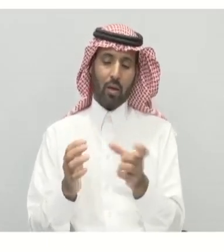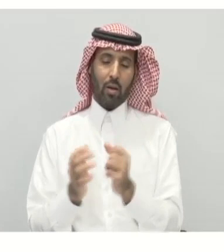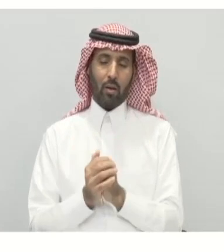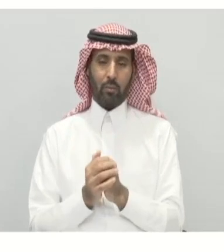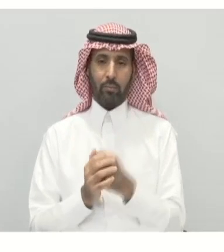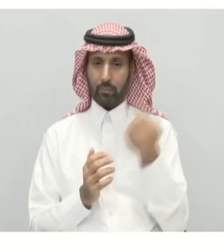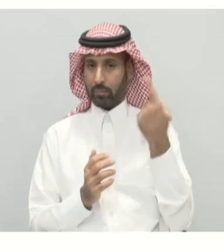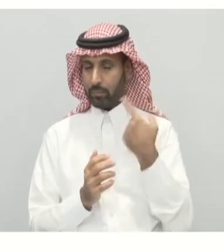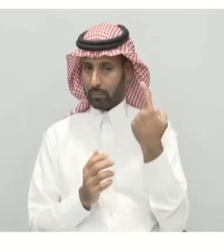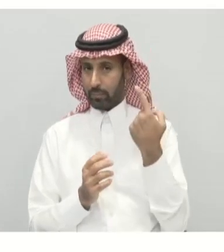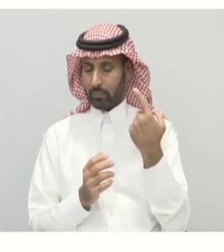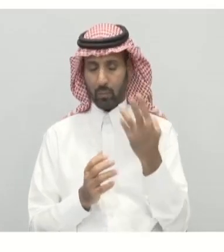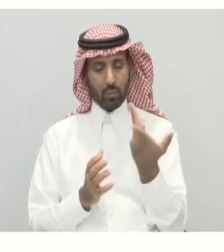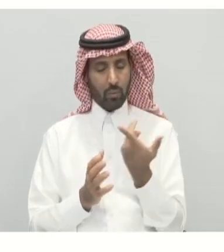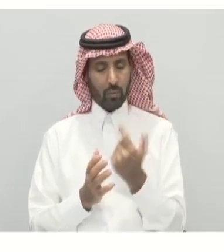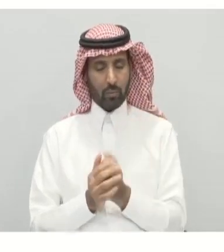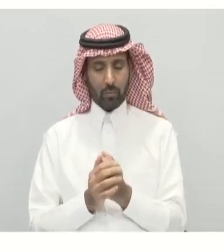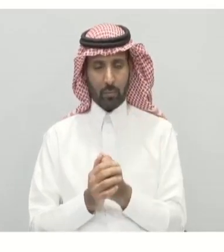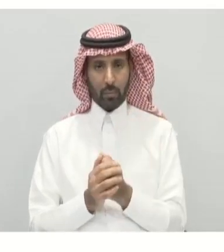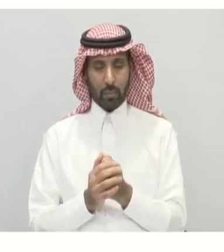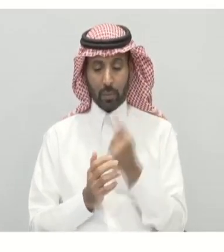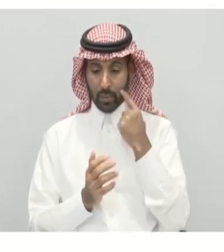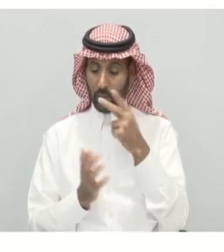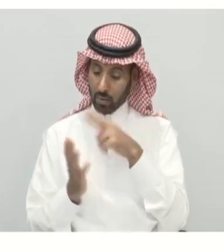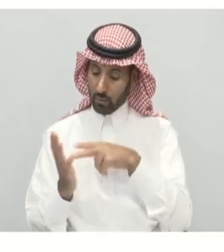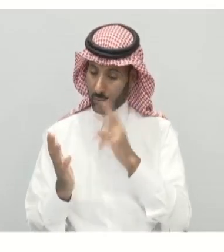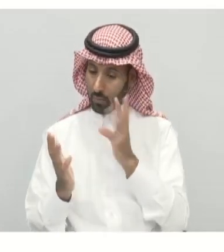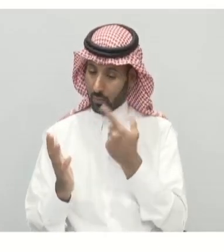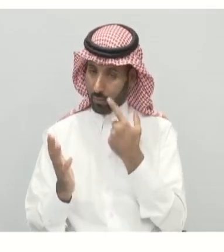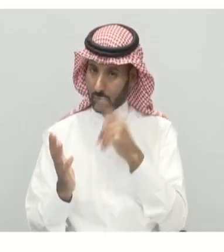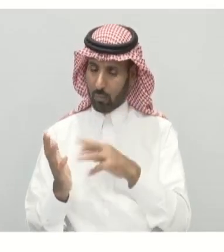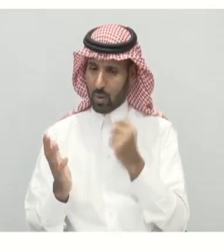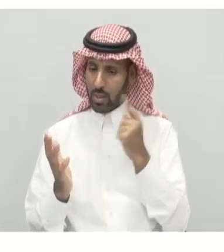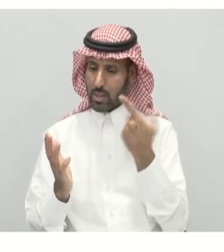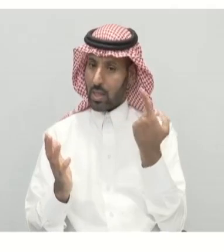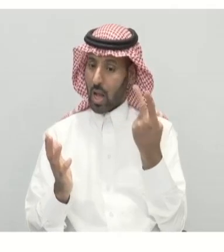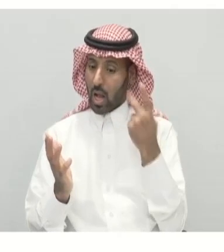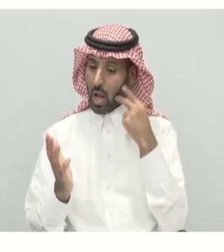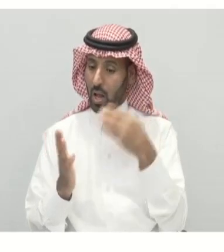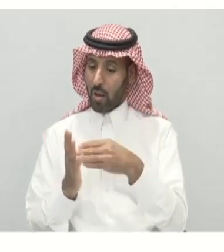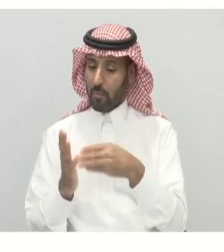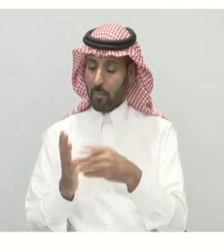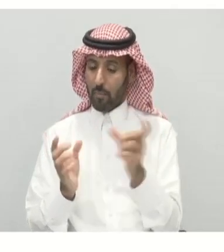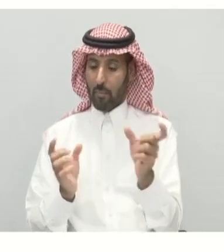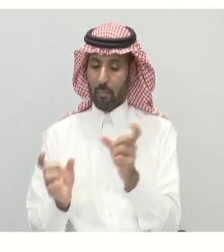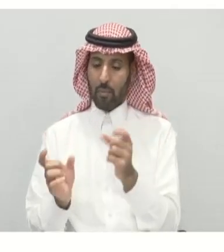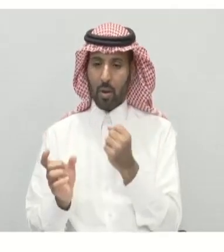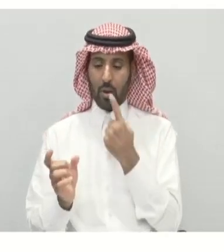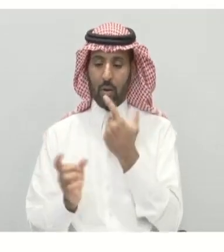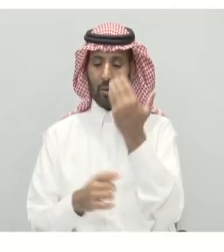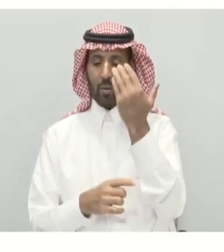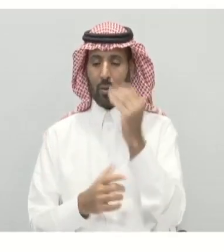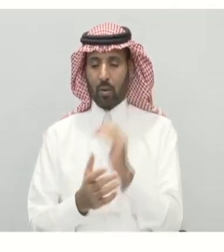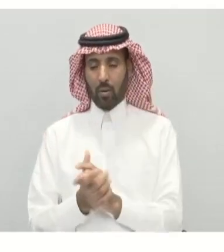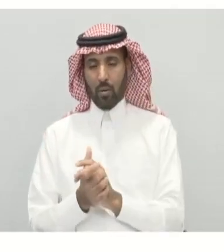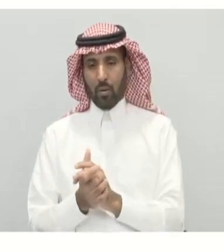Let's listen to them while you are trying to notice the second part as being stressed. Let's listen